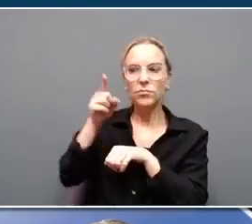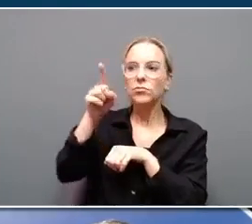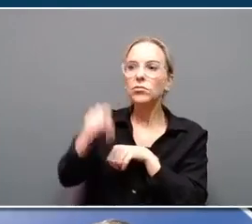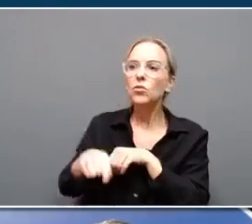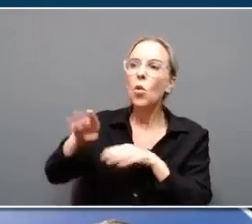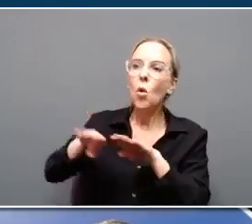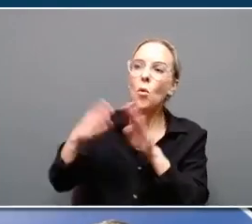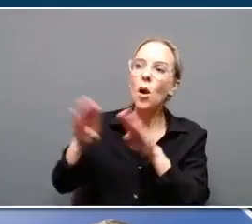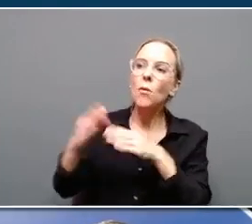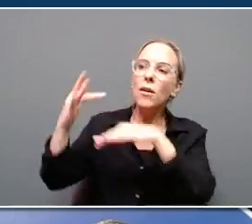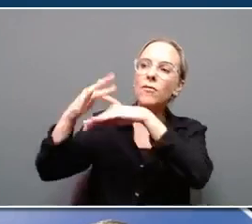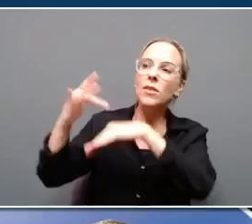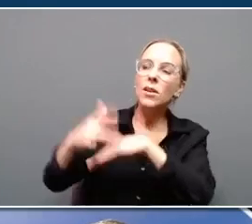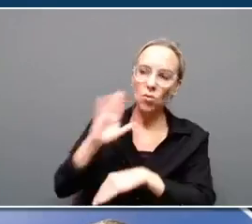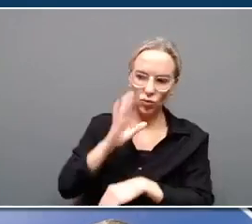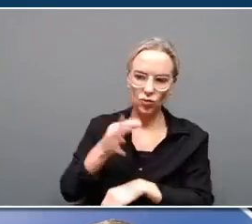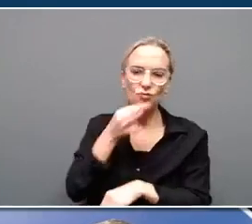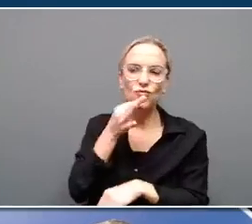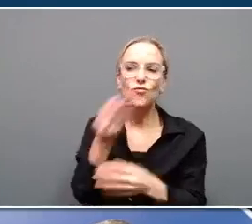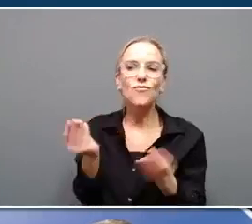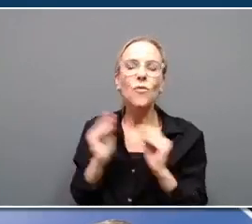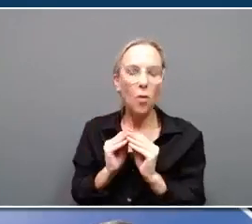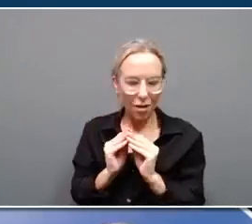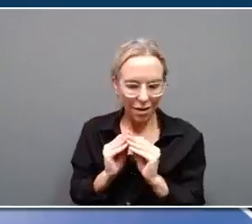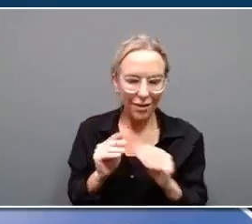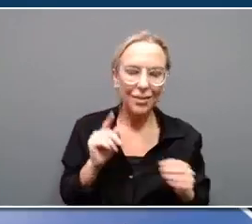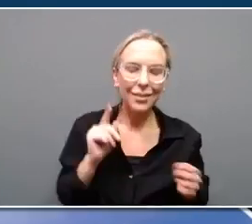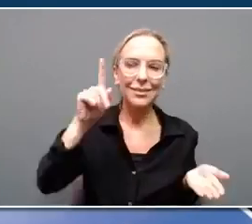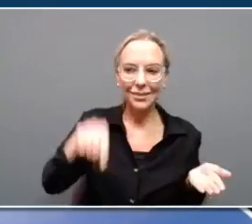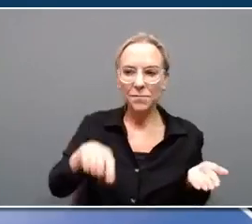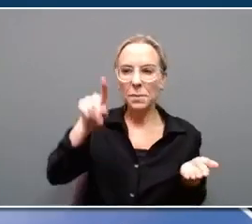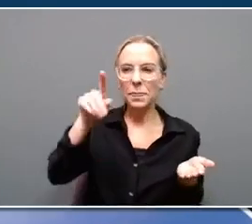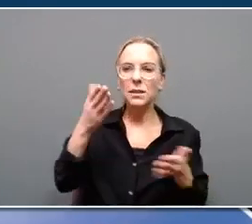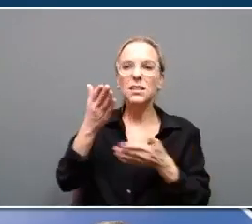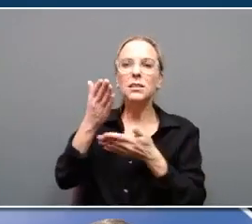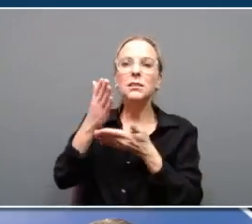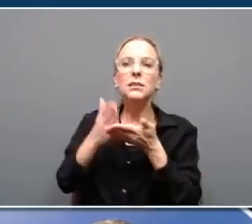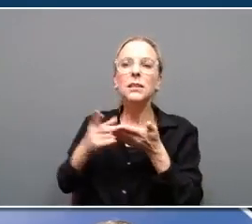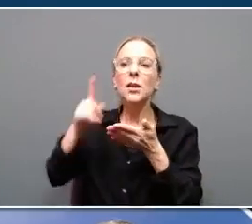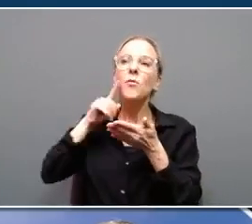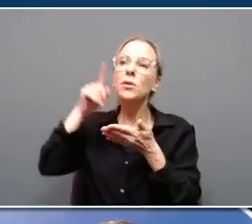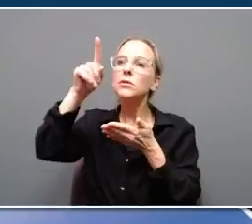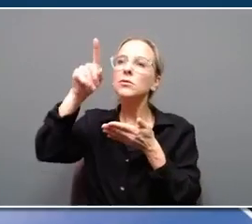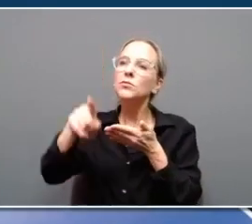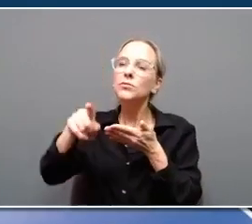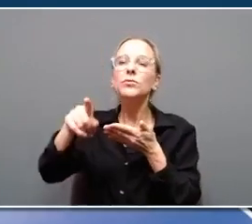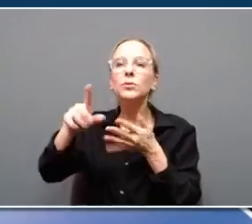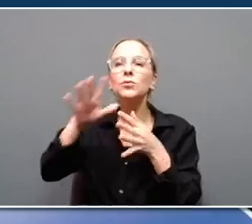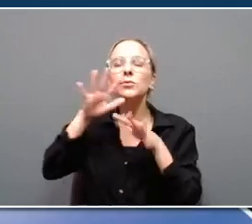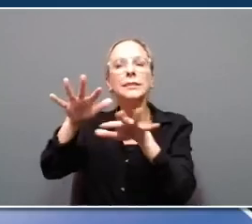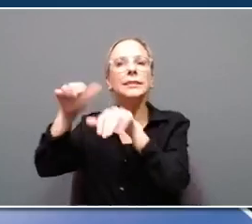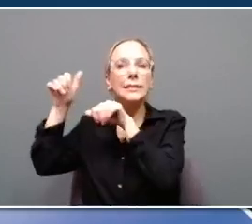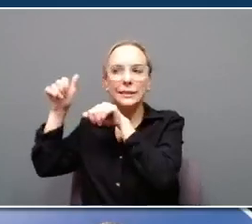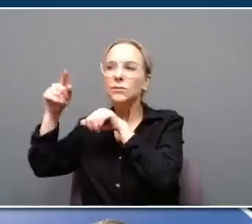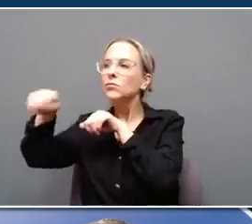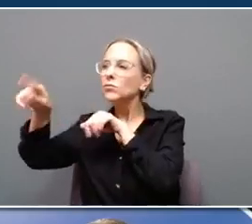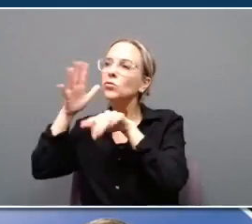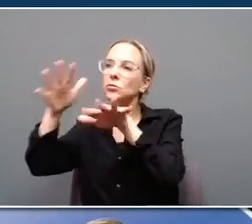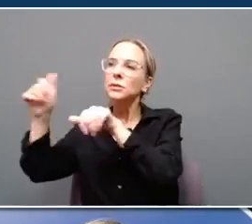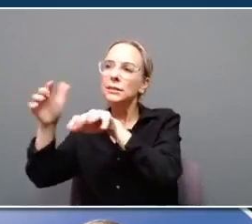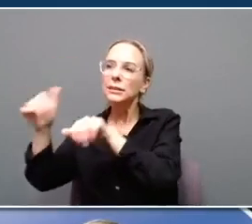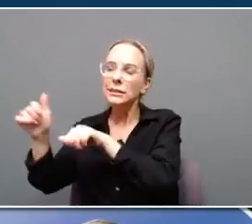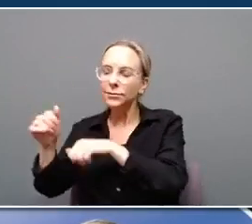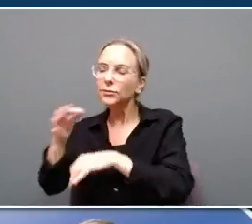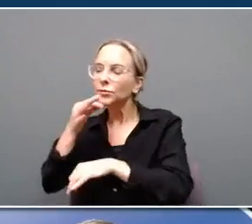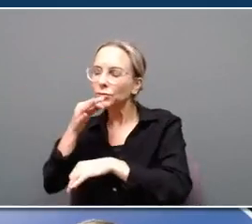coming open based on some resignations from some people that we will miss a lot. The first is the Director of Emergency